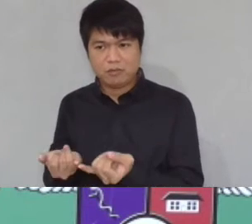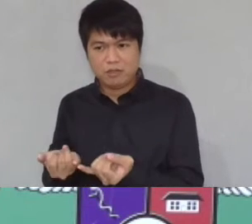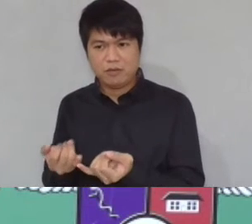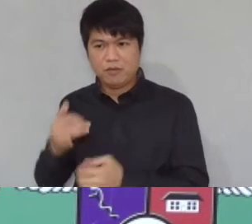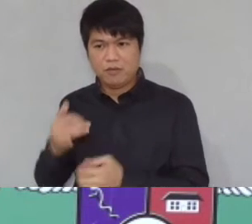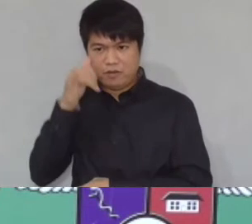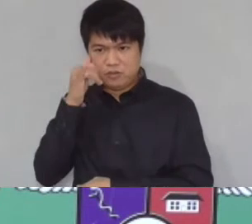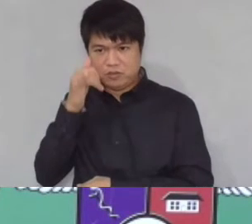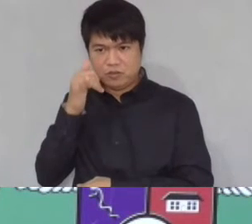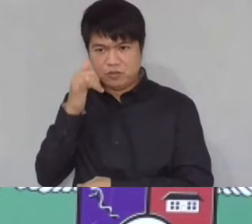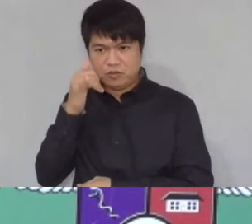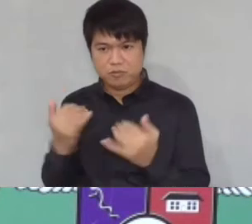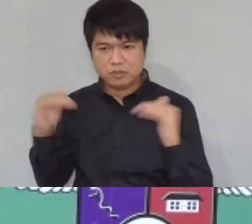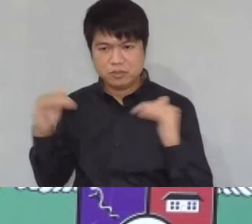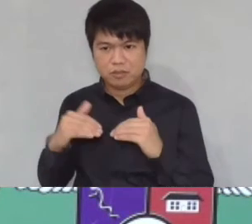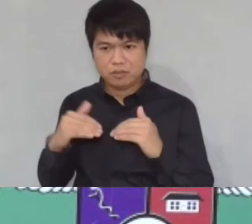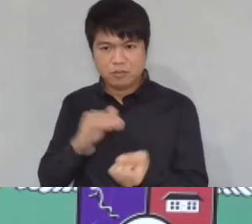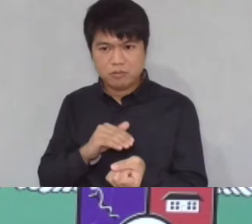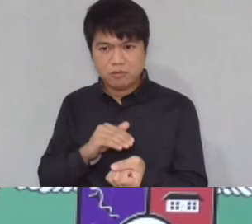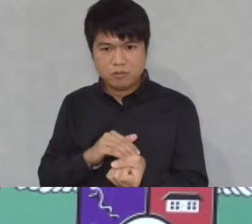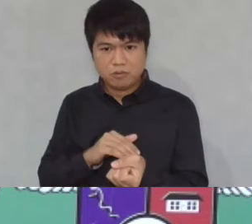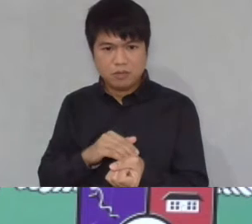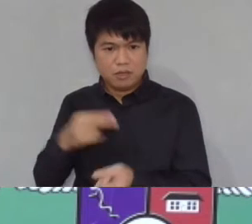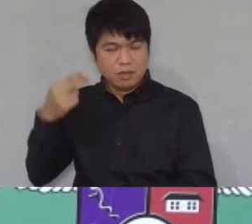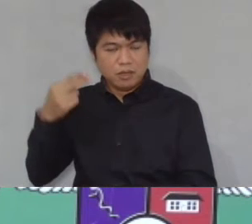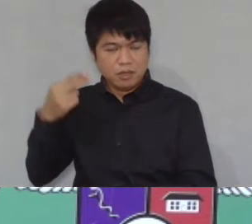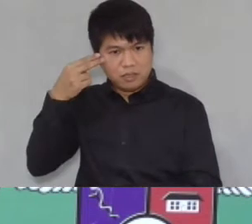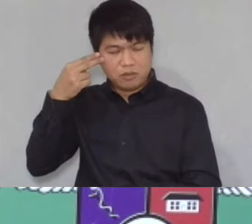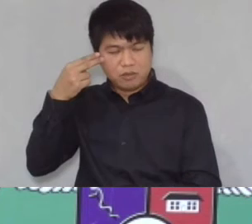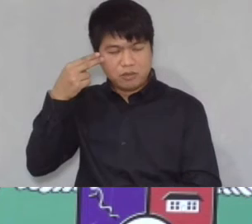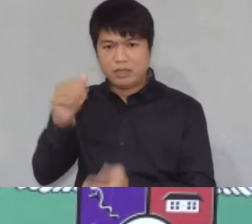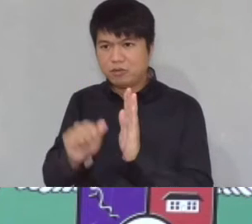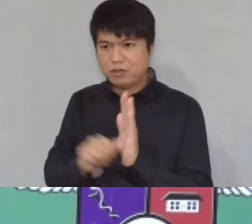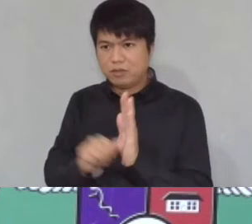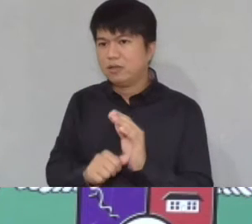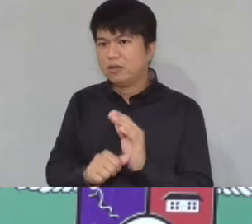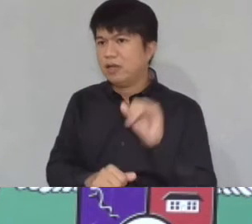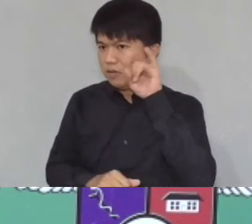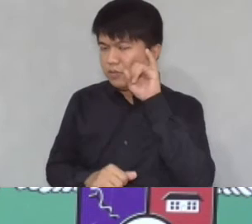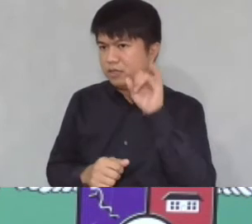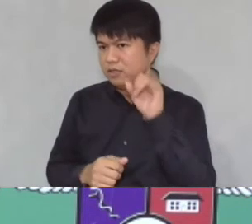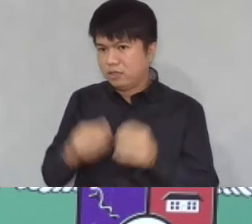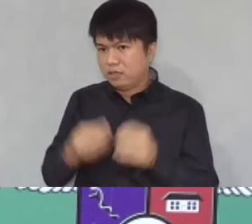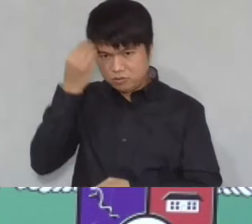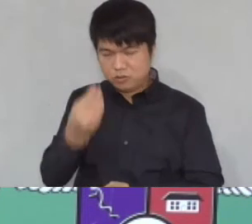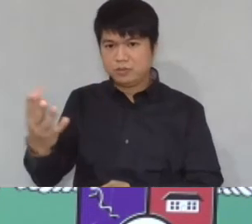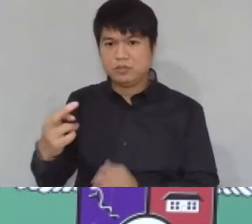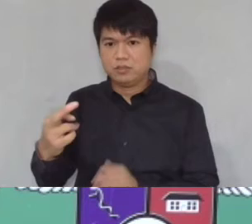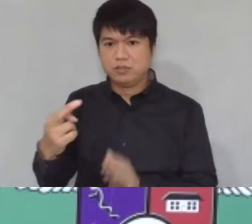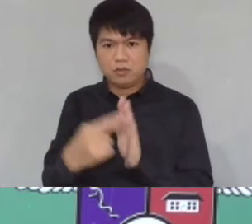session. Si Dr. Nem Kahutagana, Dr. Harry Hamoy, and Attorney Ivy all shared their insights on the role